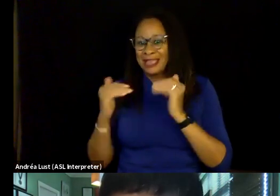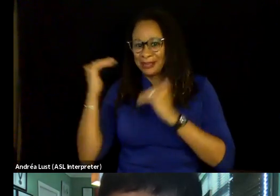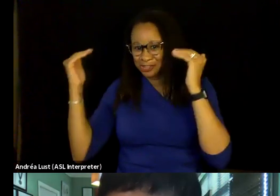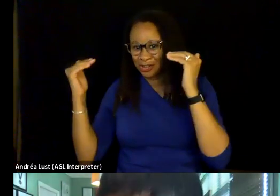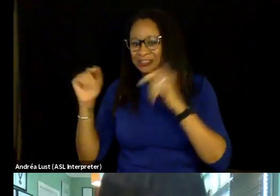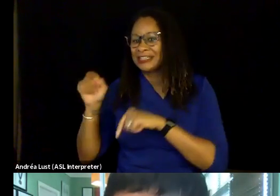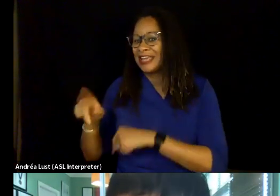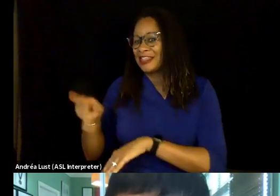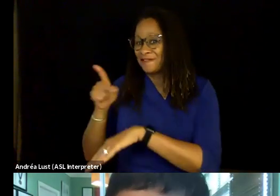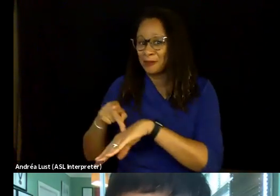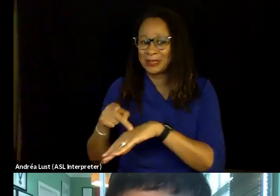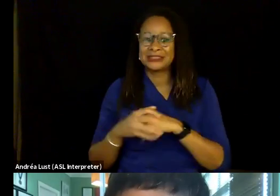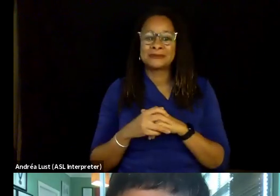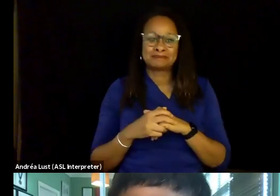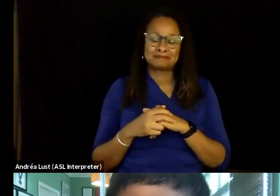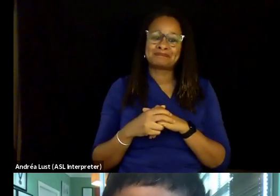Philippines. And somehow